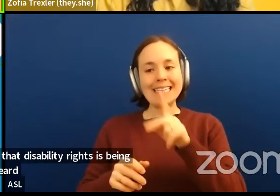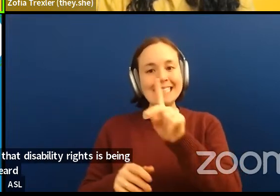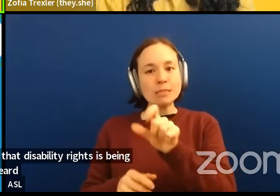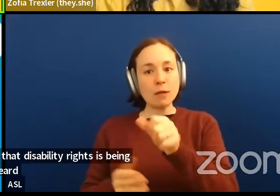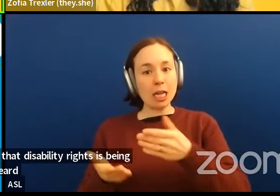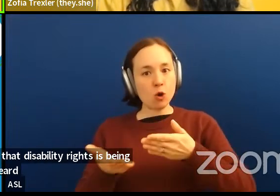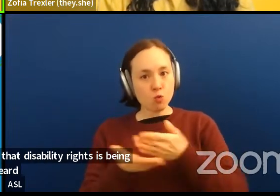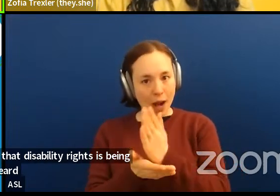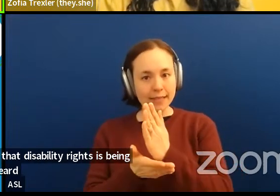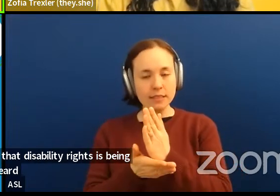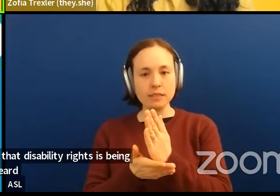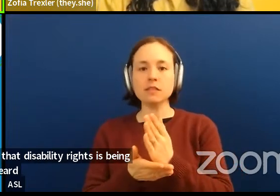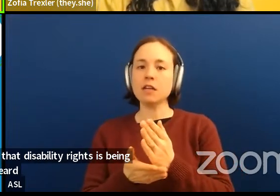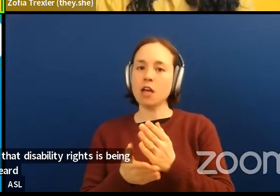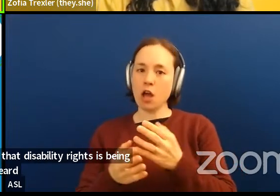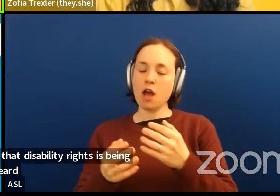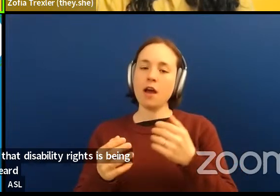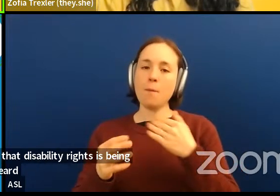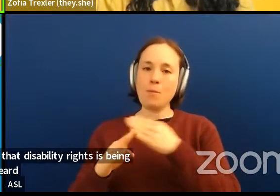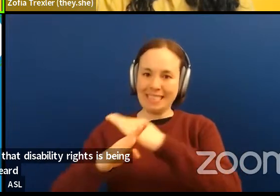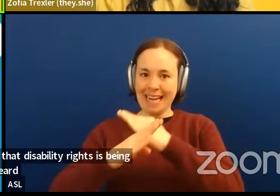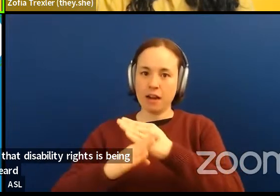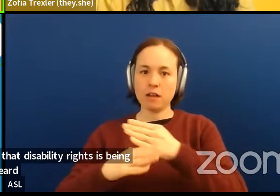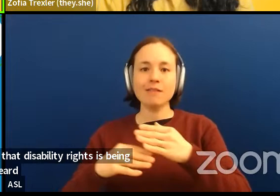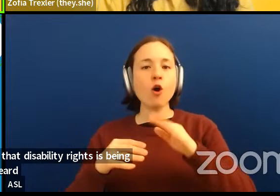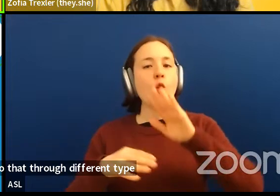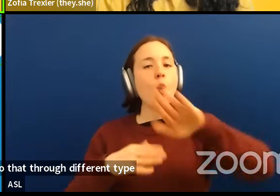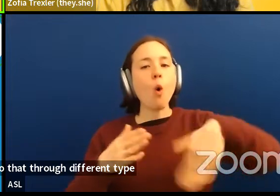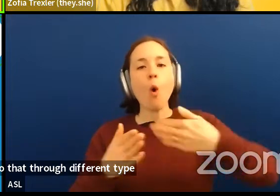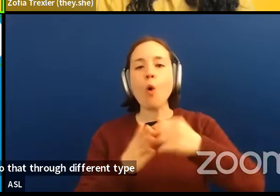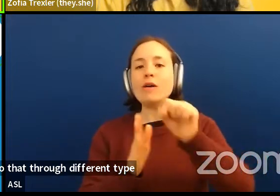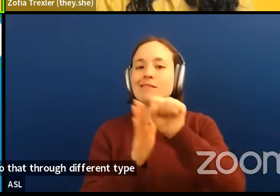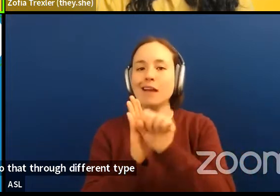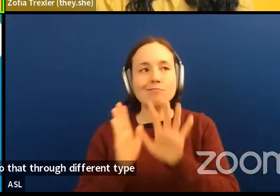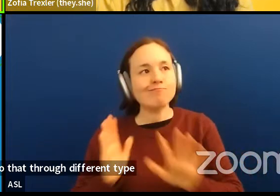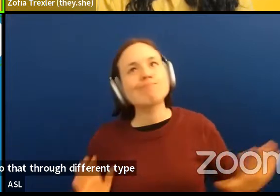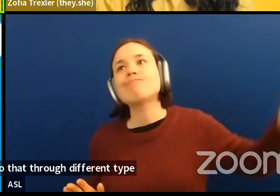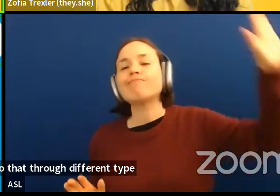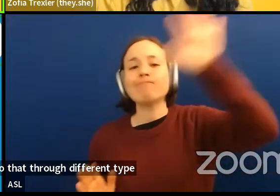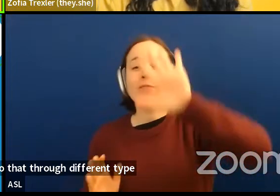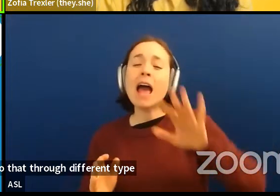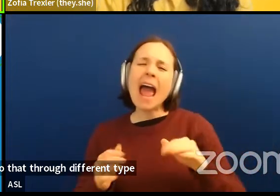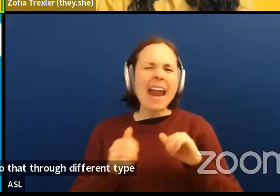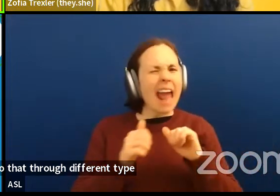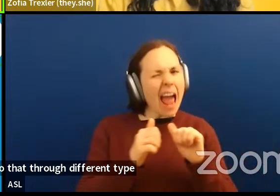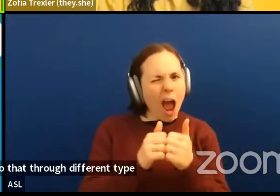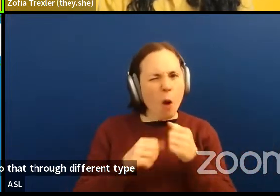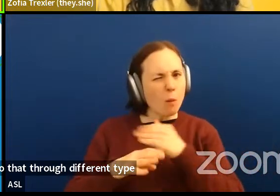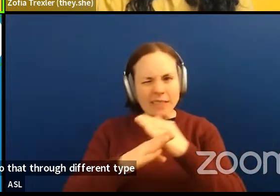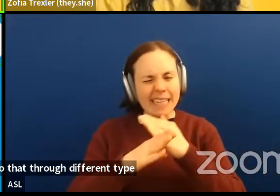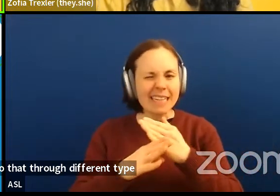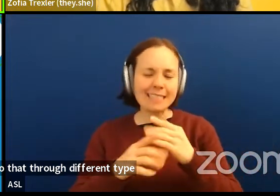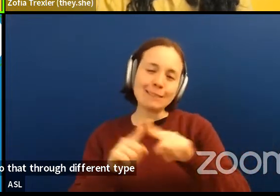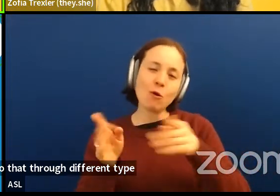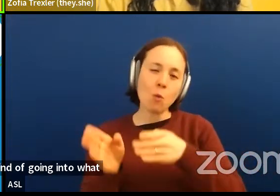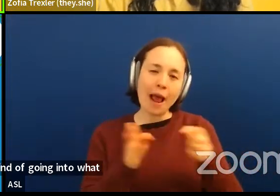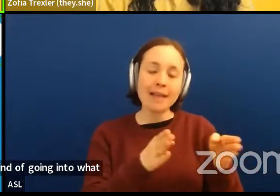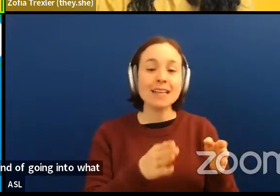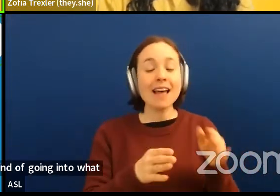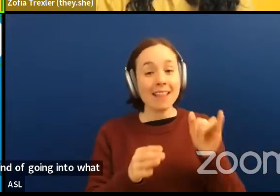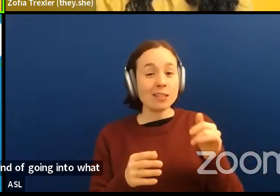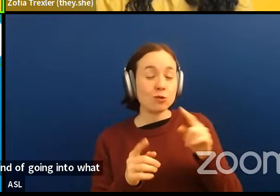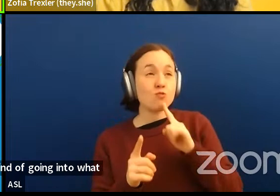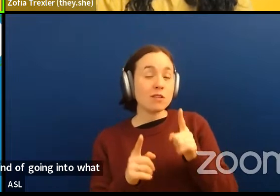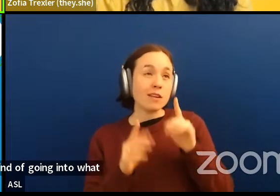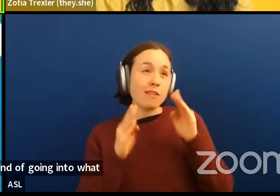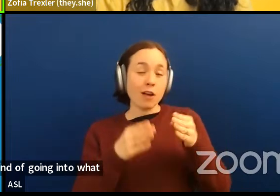We do that through different type of ways, which is kind of going into what Yo is about. So